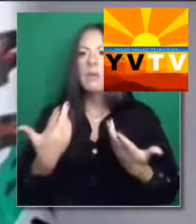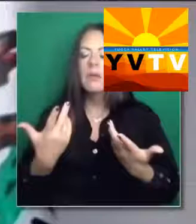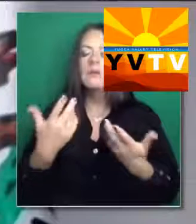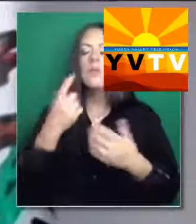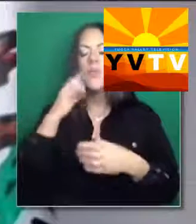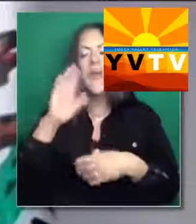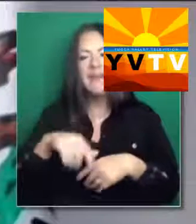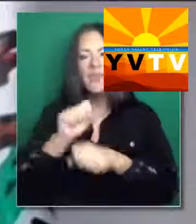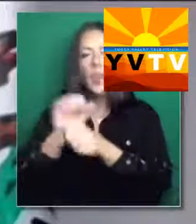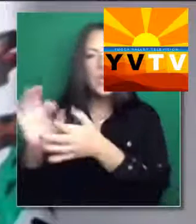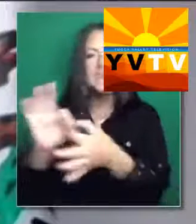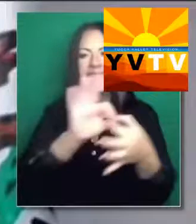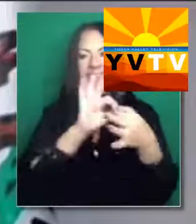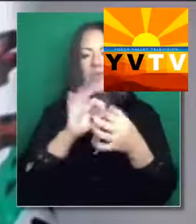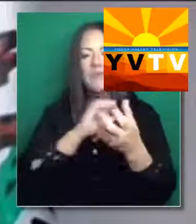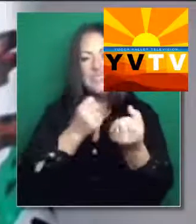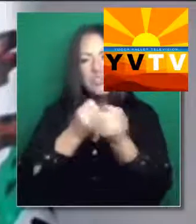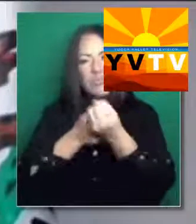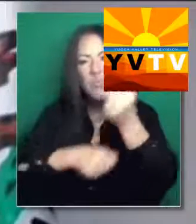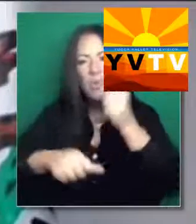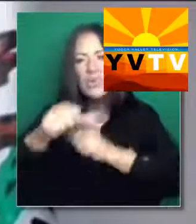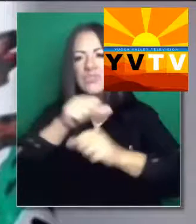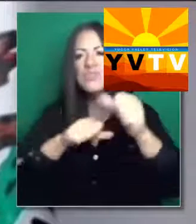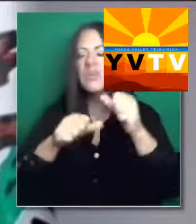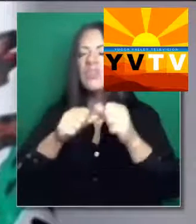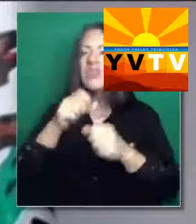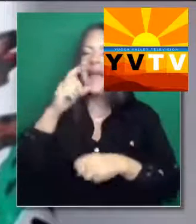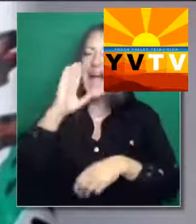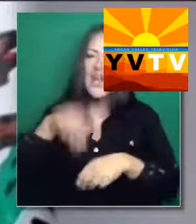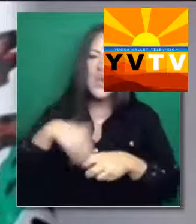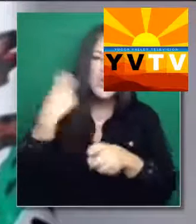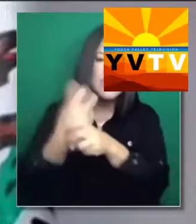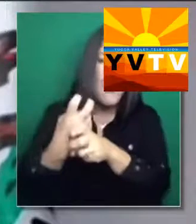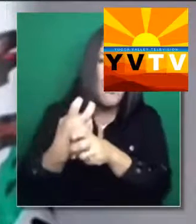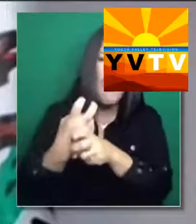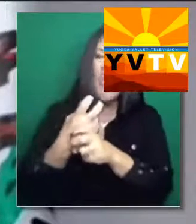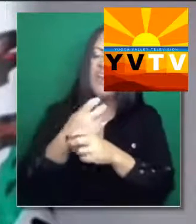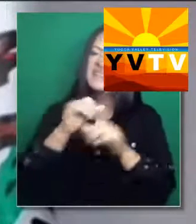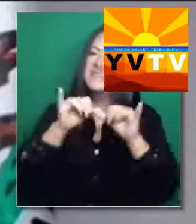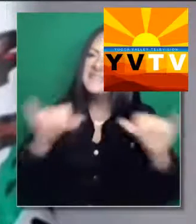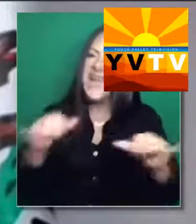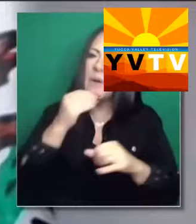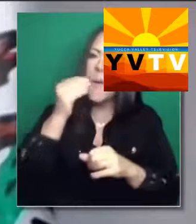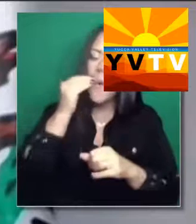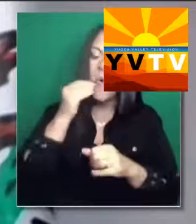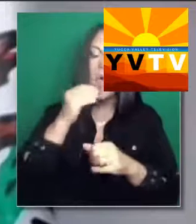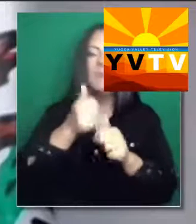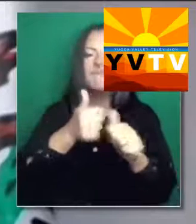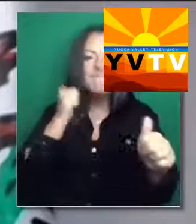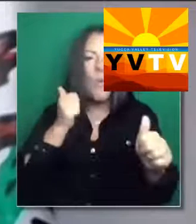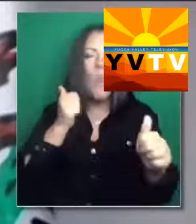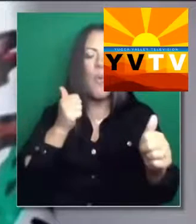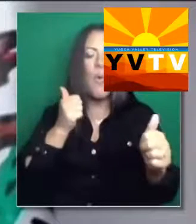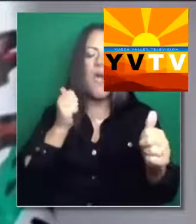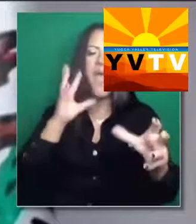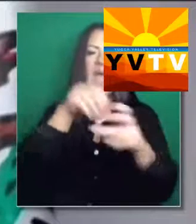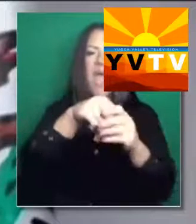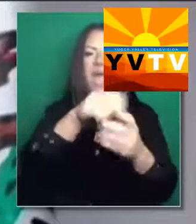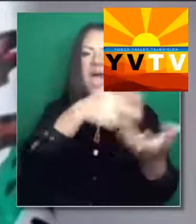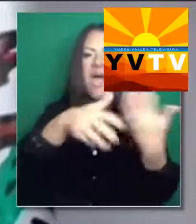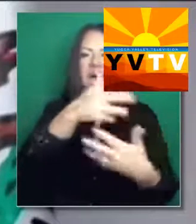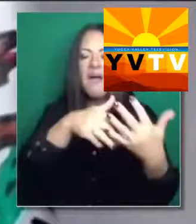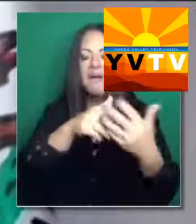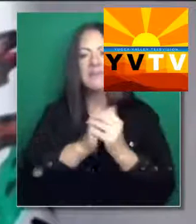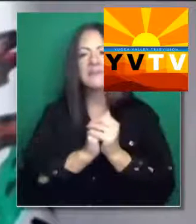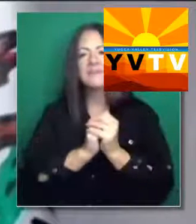to make sure we support one another to make tough decisions and stay at home and reduce our mixing. And then the third part of the answer is really